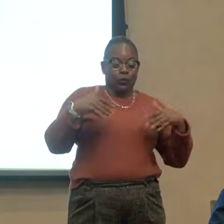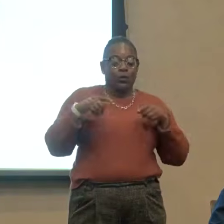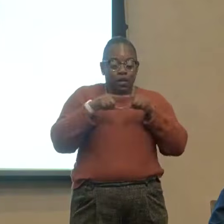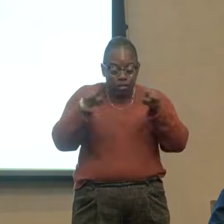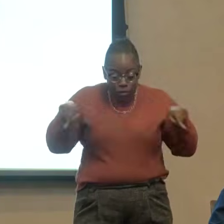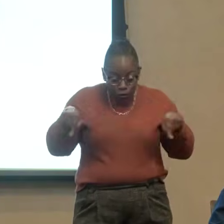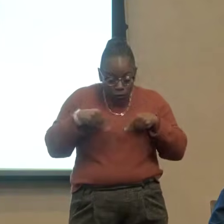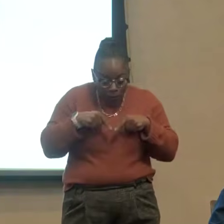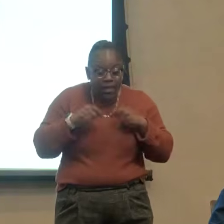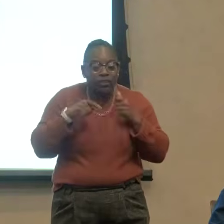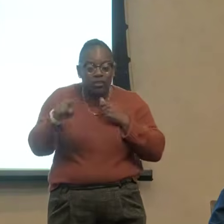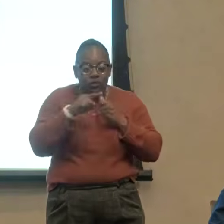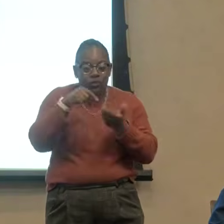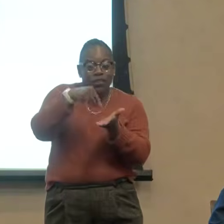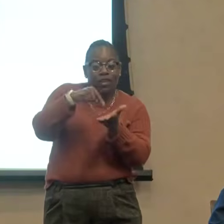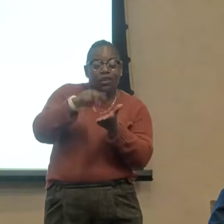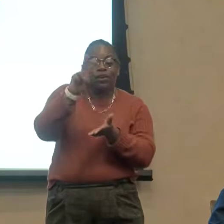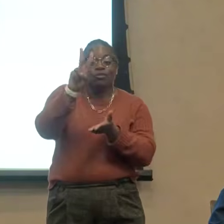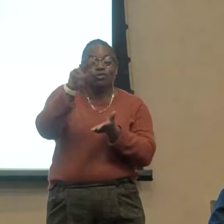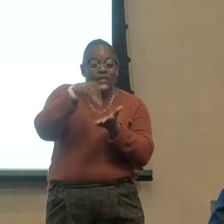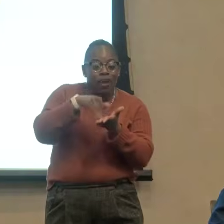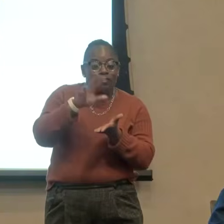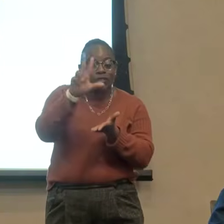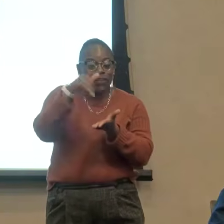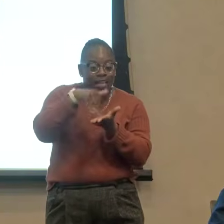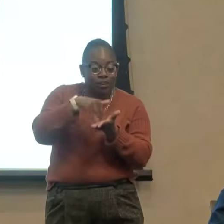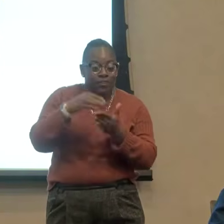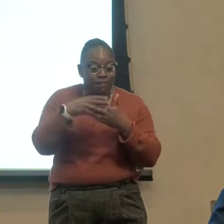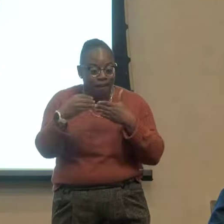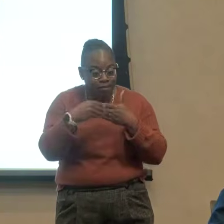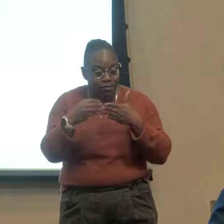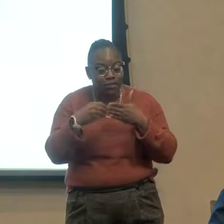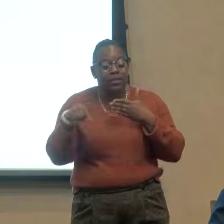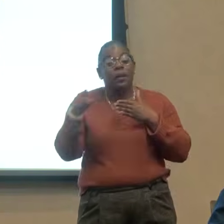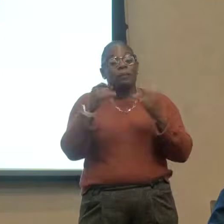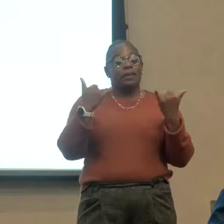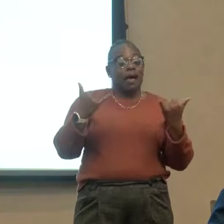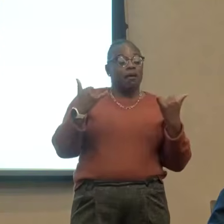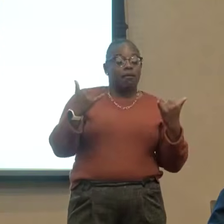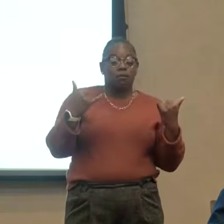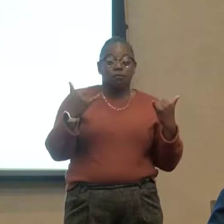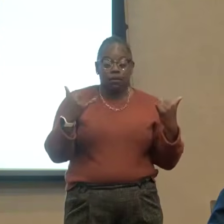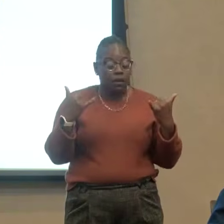at $2,000 or $3,000. But there are efforts now